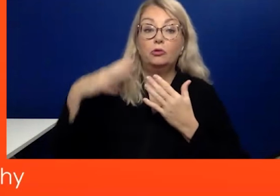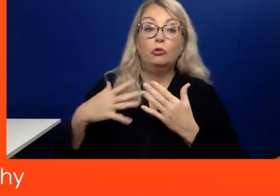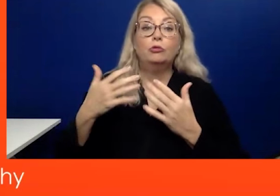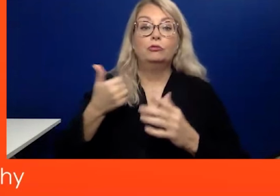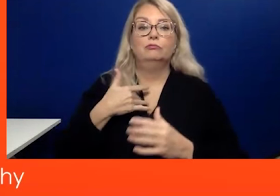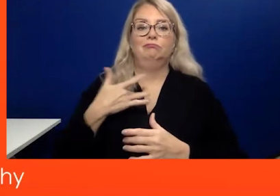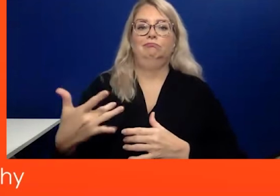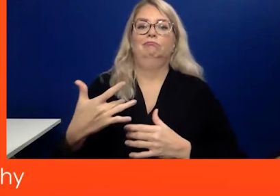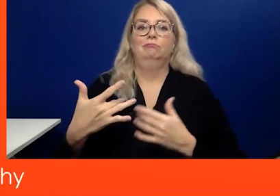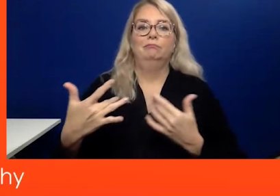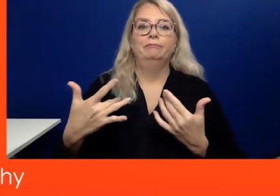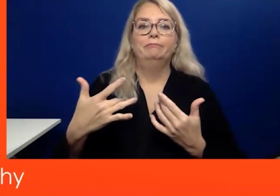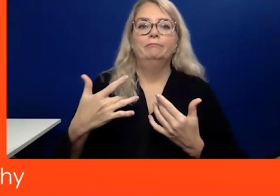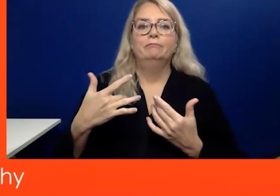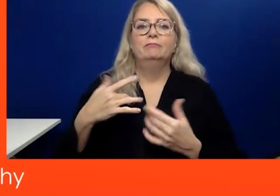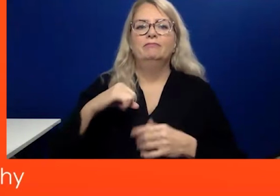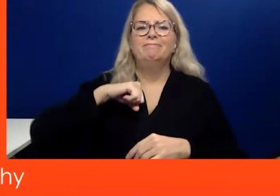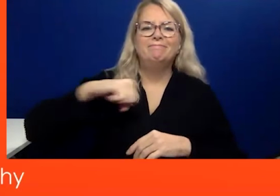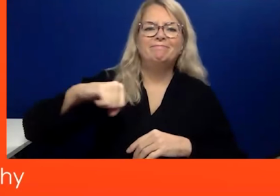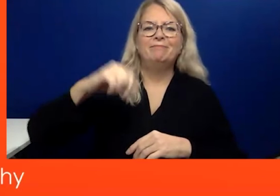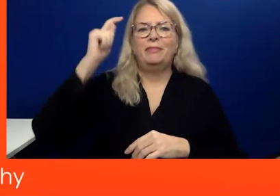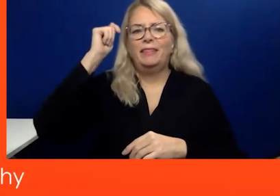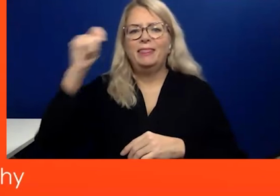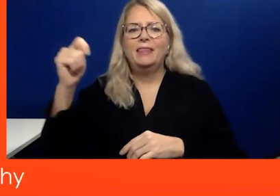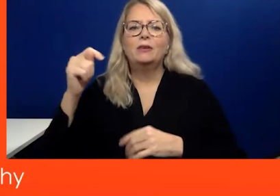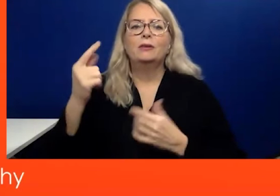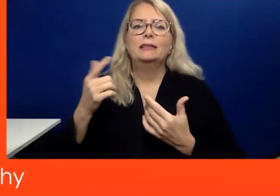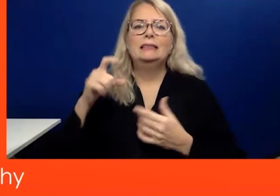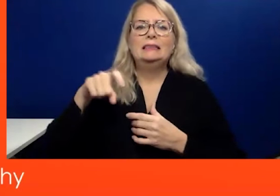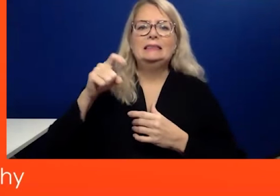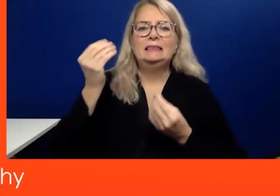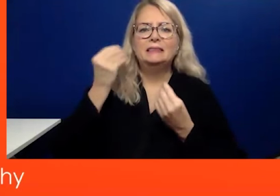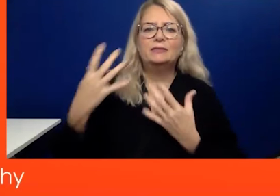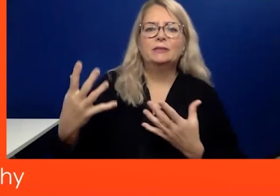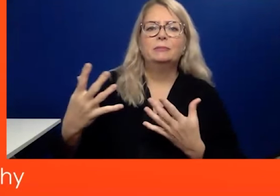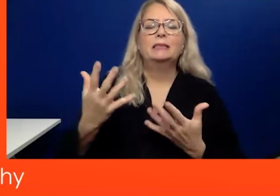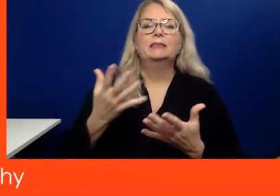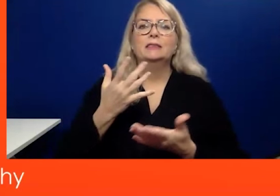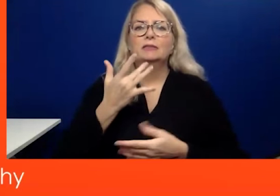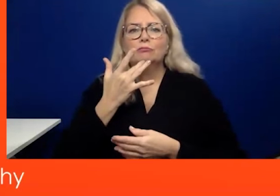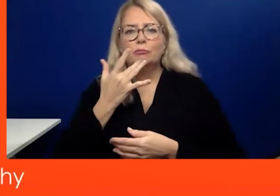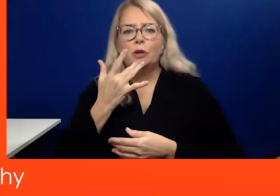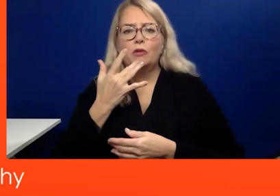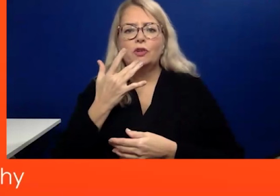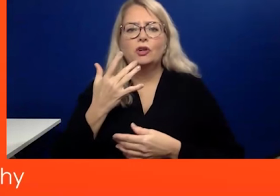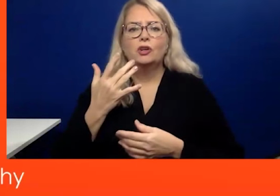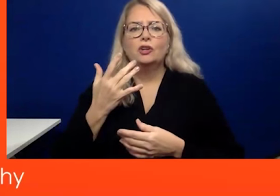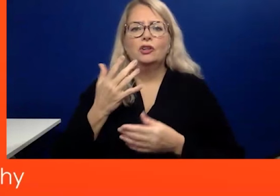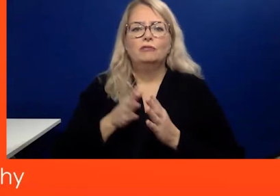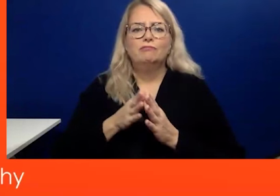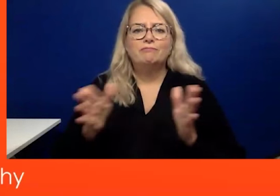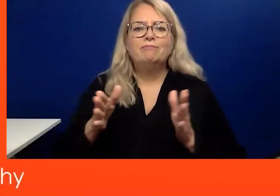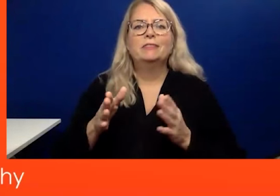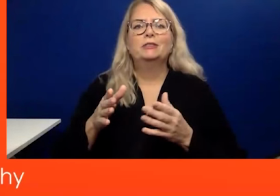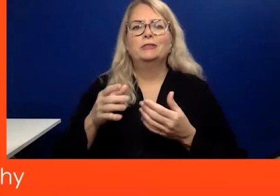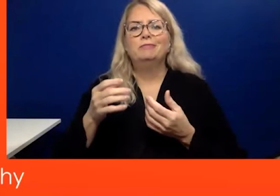that can be immediately applicable to their professional needs, and generally prefer practical knowledge that will improve their skills, facilitate their